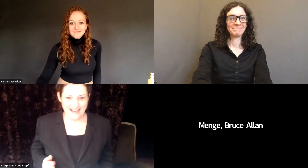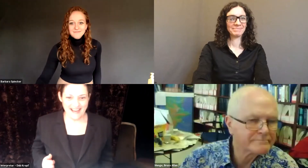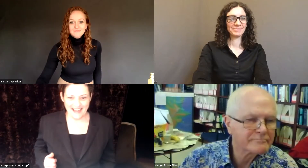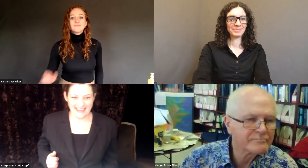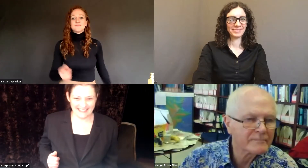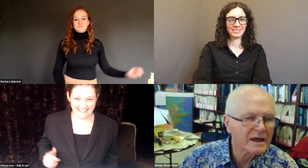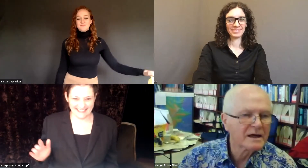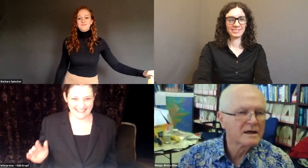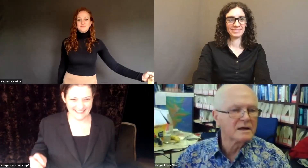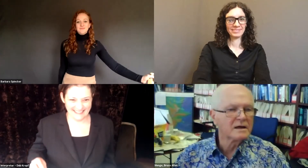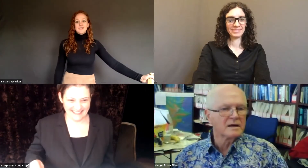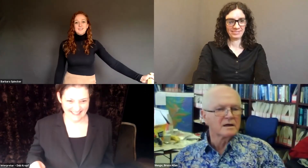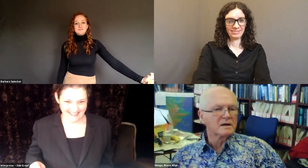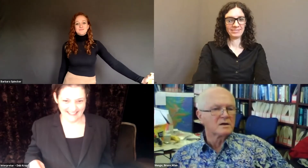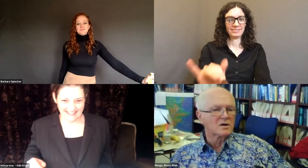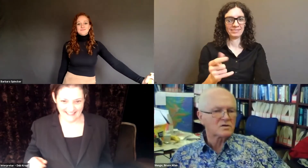Bye.